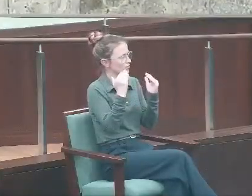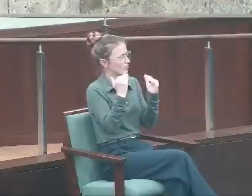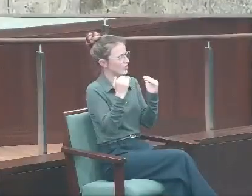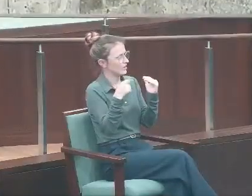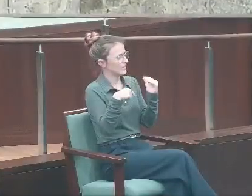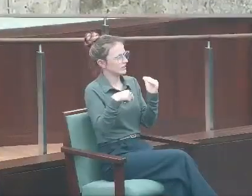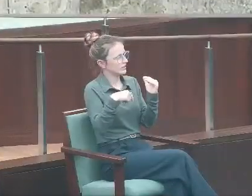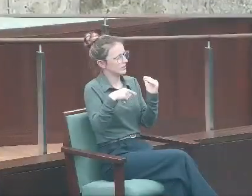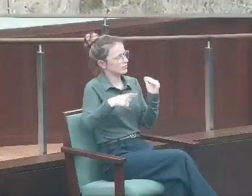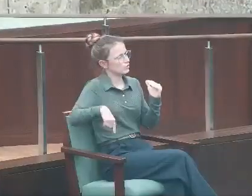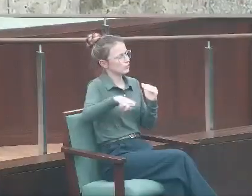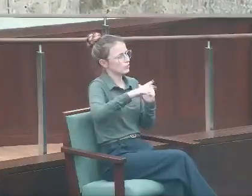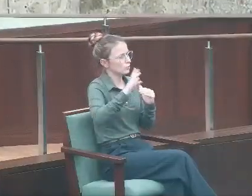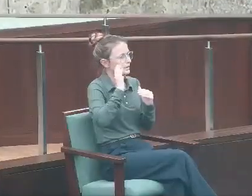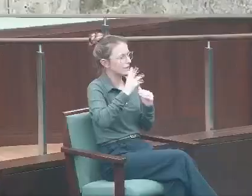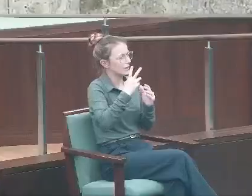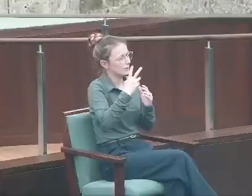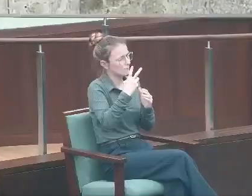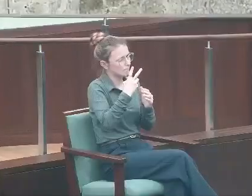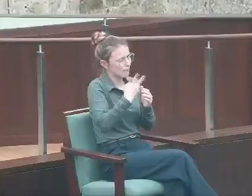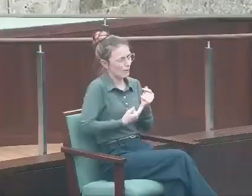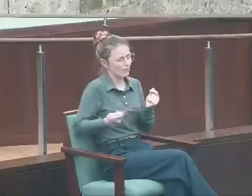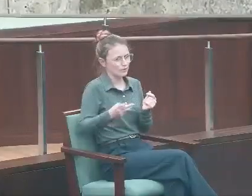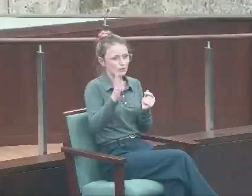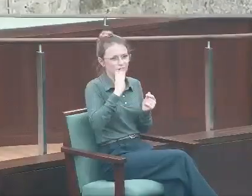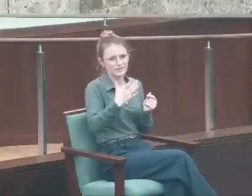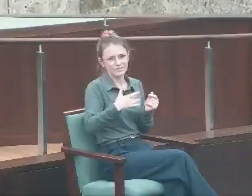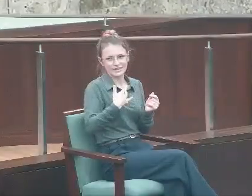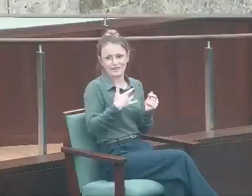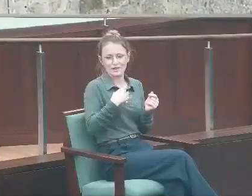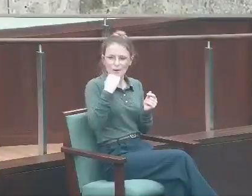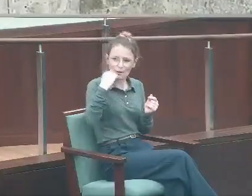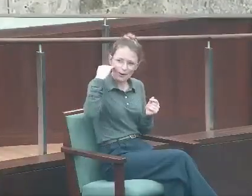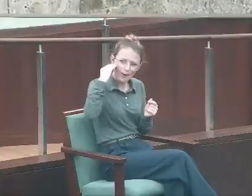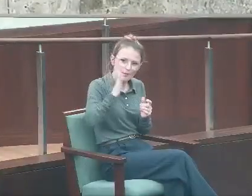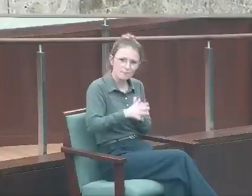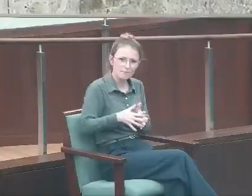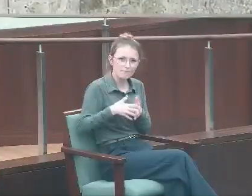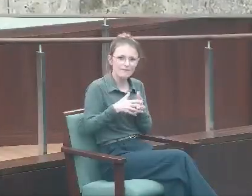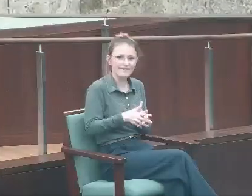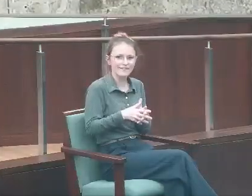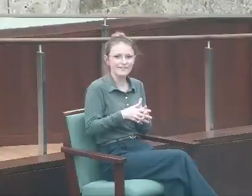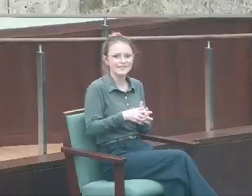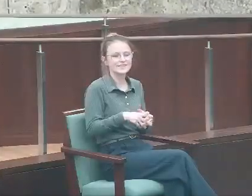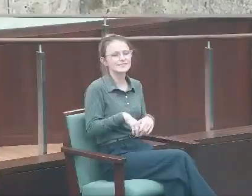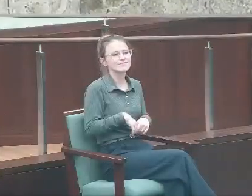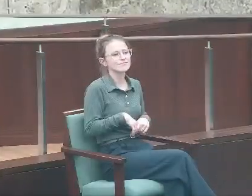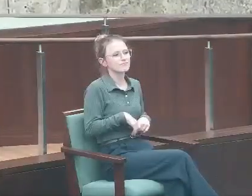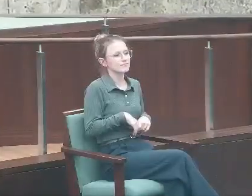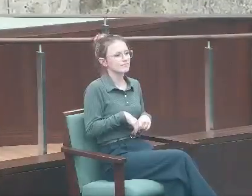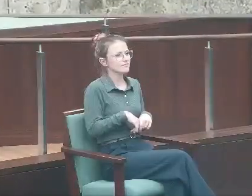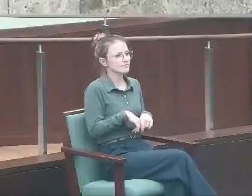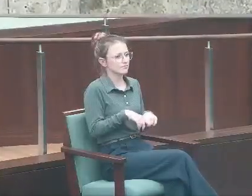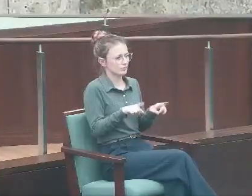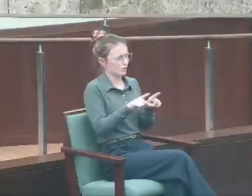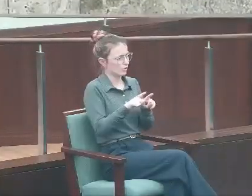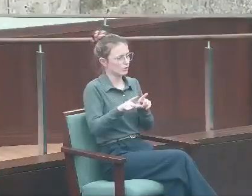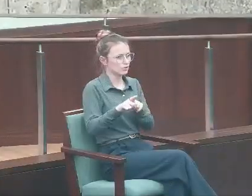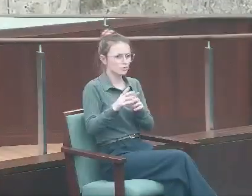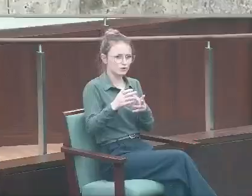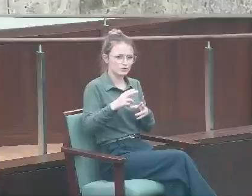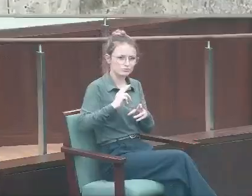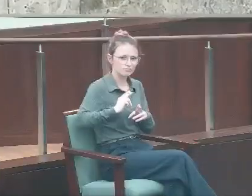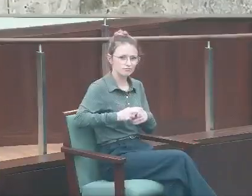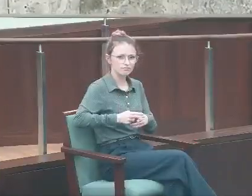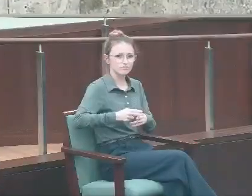both of you will feel at home. And finally, Yasha Koach, to the inaugural recipient of